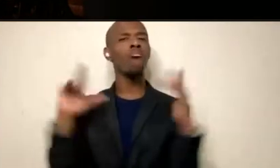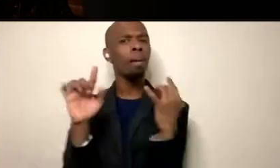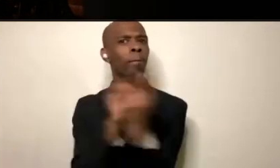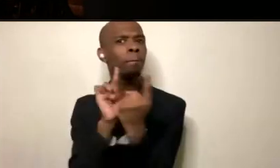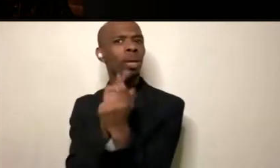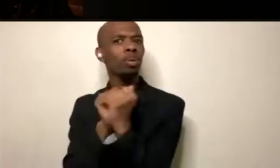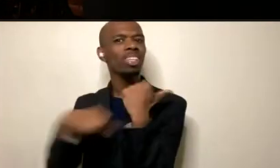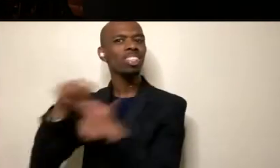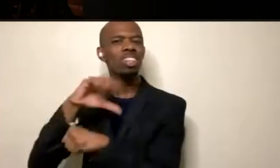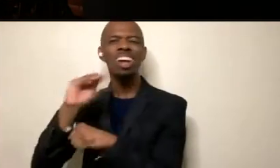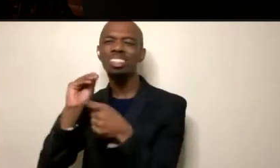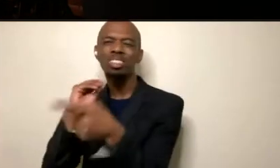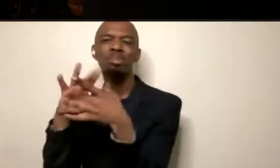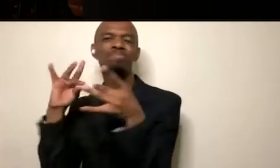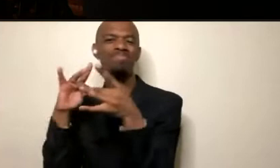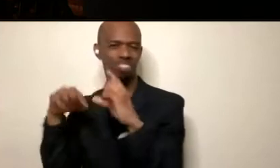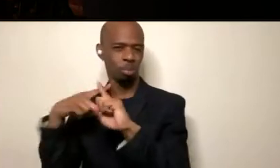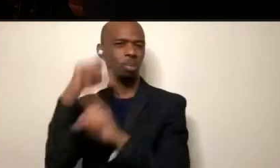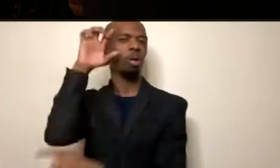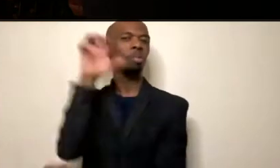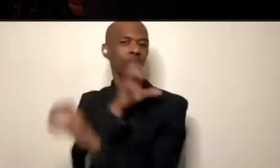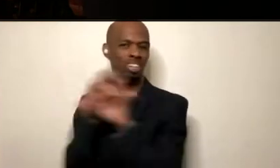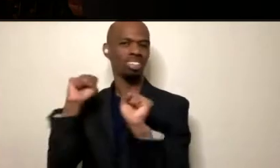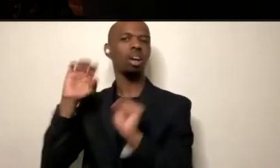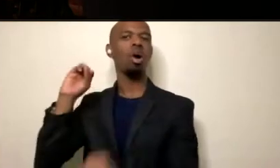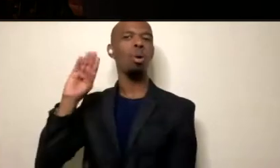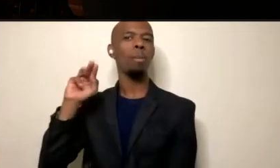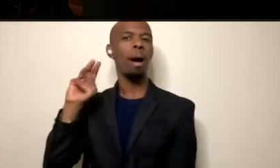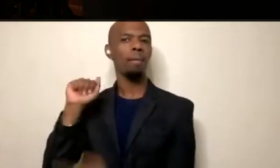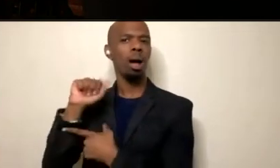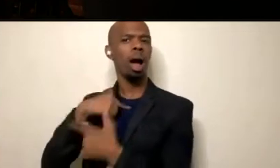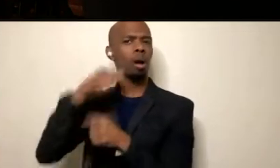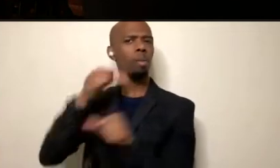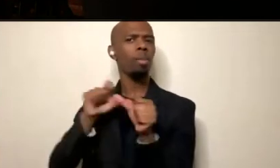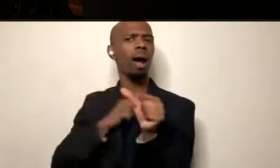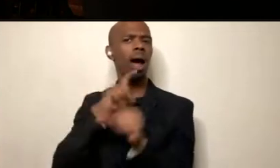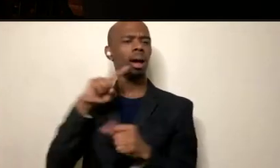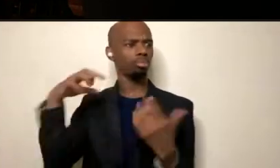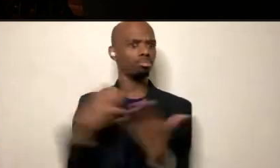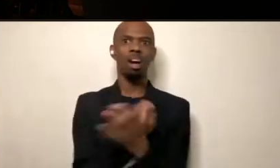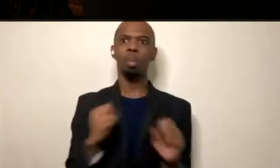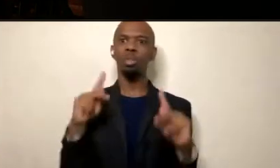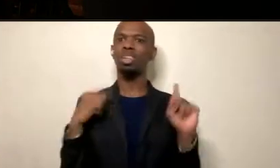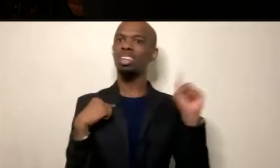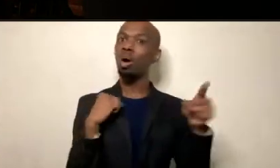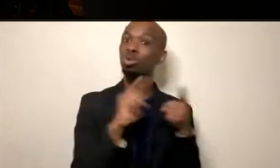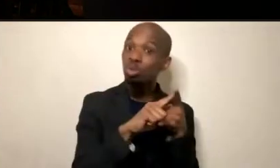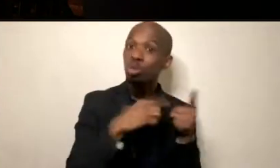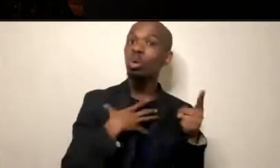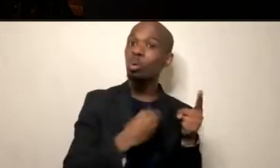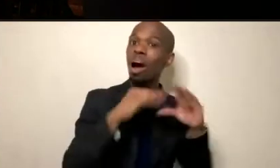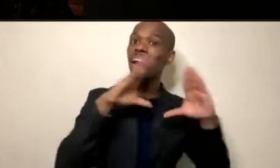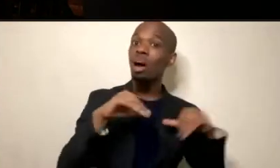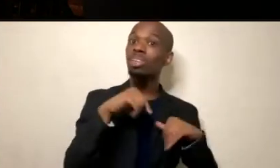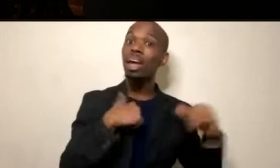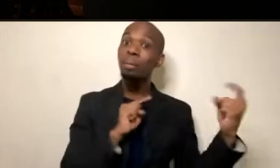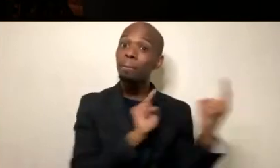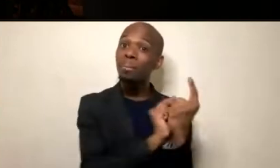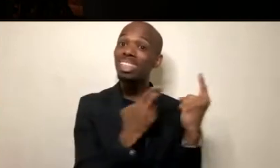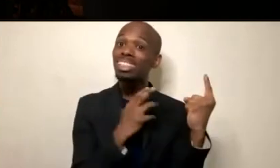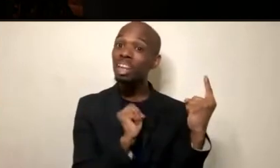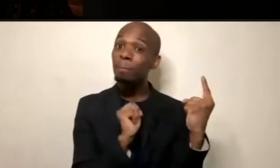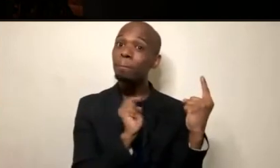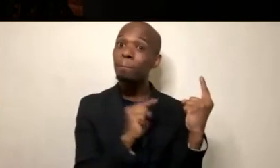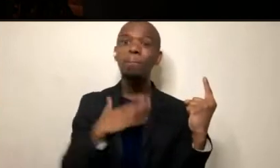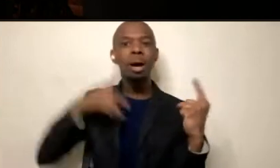I remember I got to go to the White House and meet him and Michelle Obama. Yeah, my brother Bill T. Jones, right,